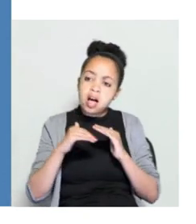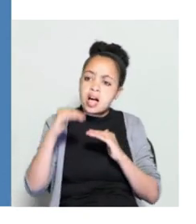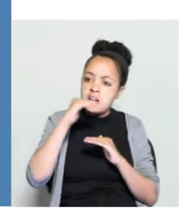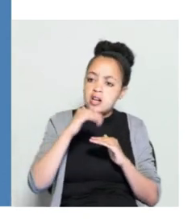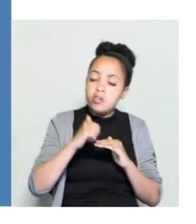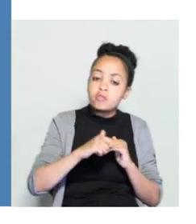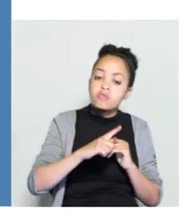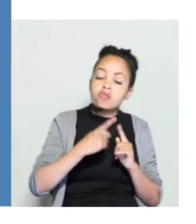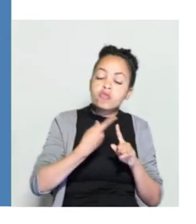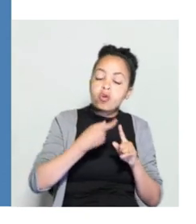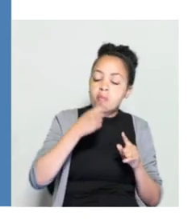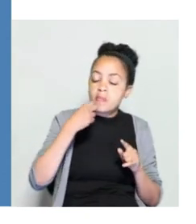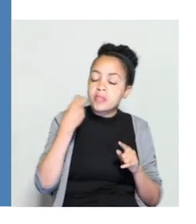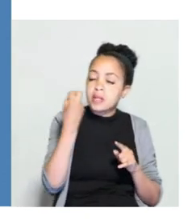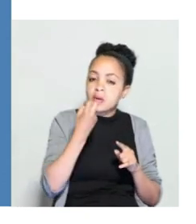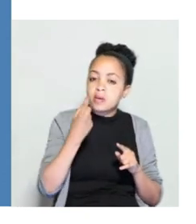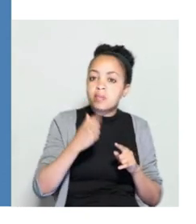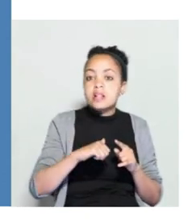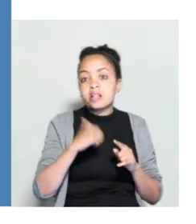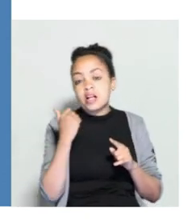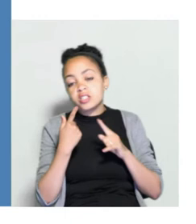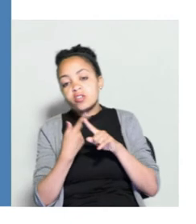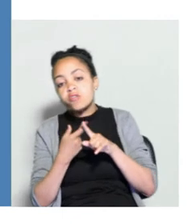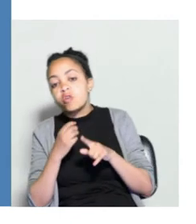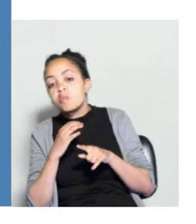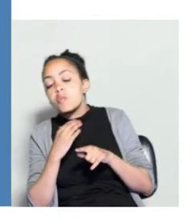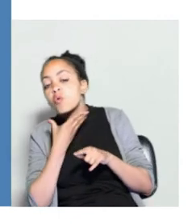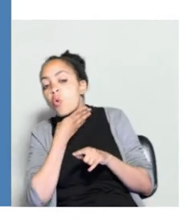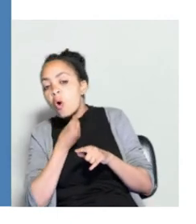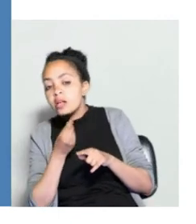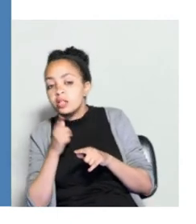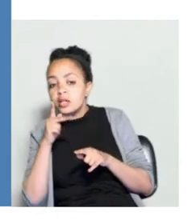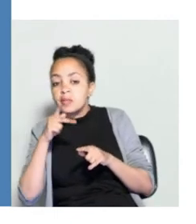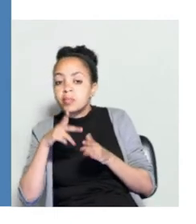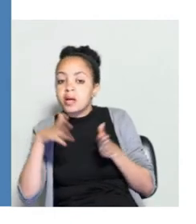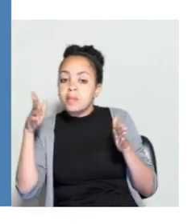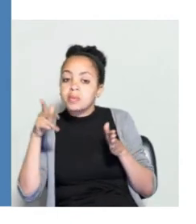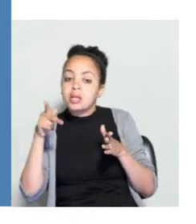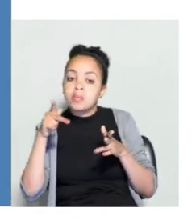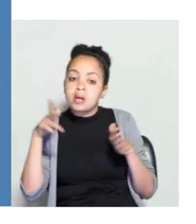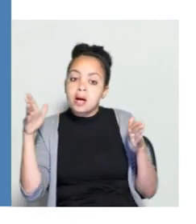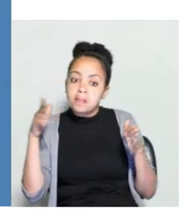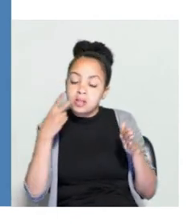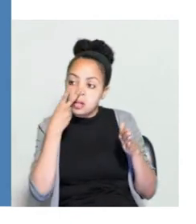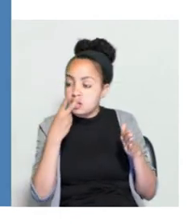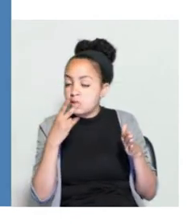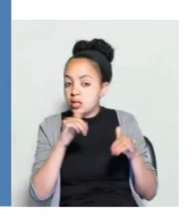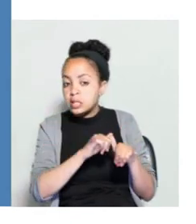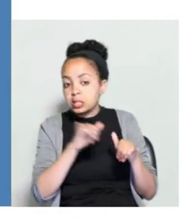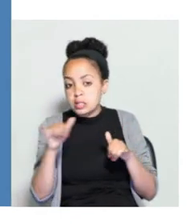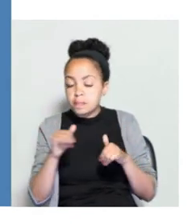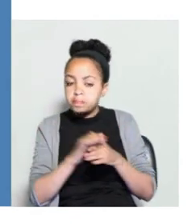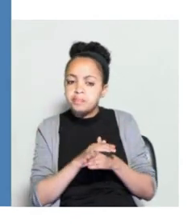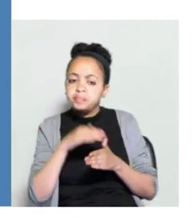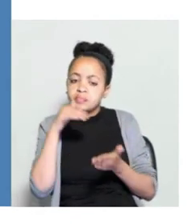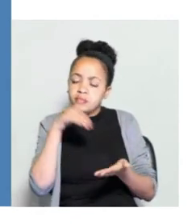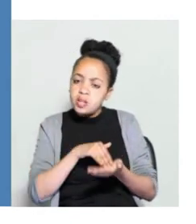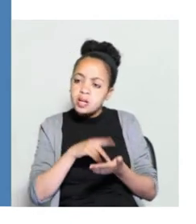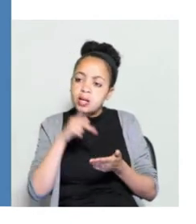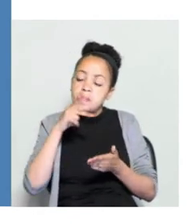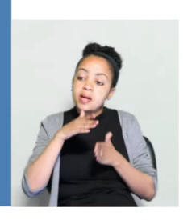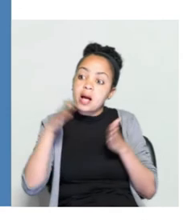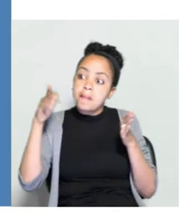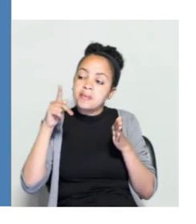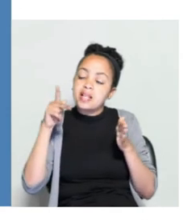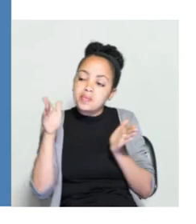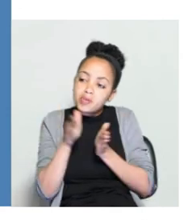L allele from that of the white. Then, P capital, which is going to P capital, P capital. And again, P